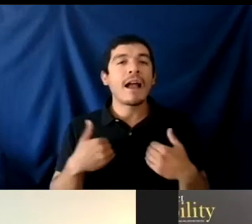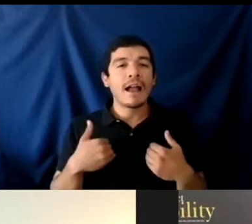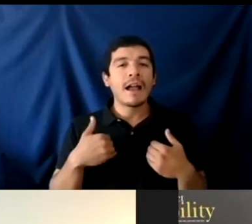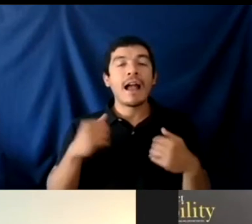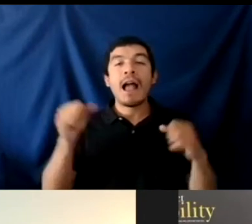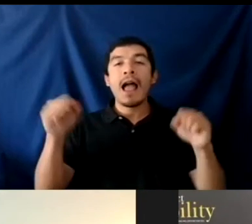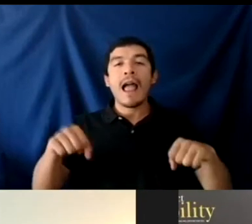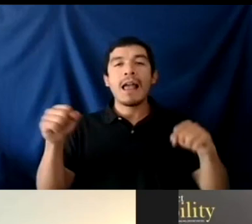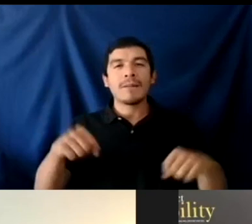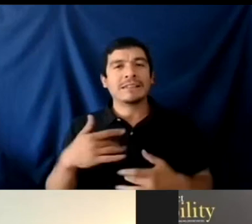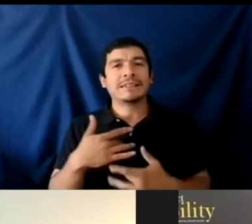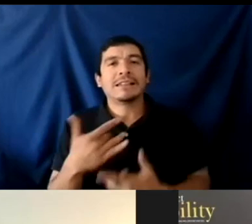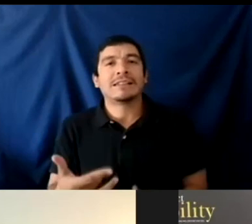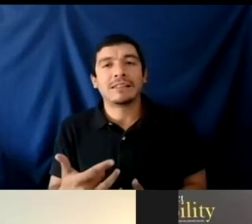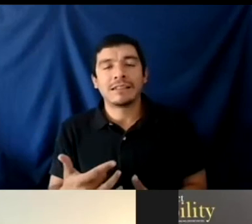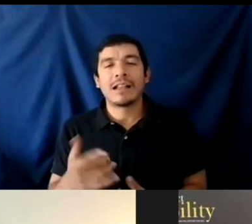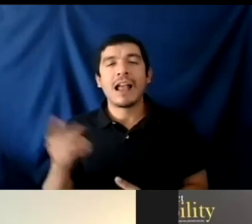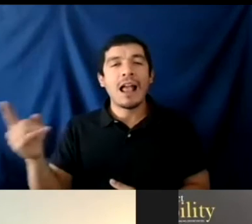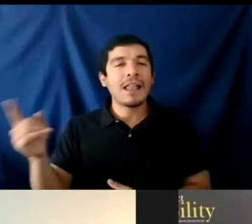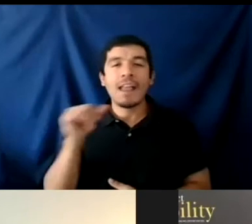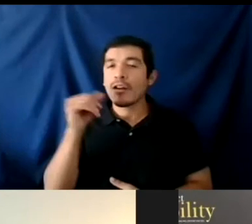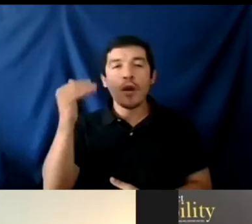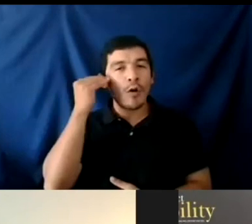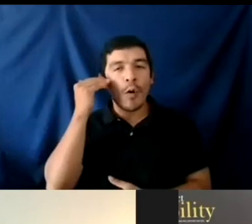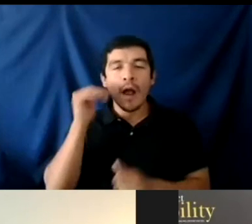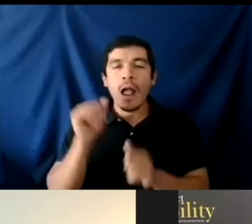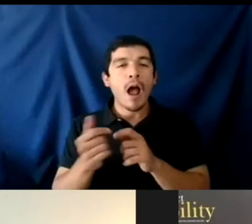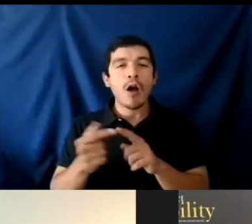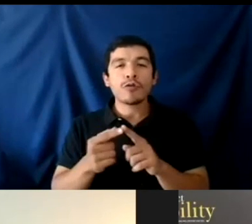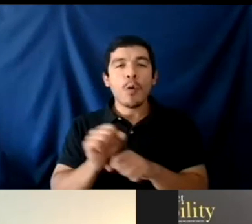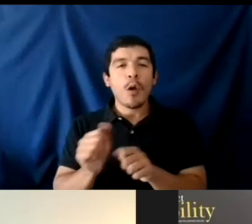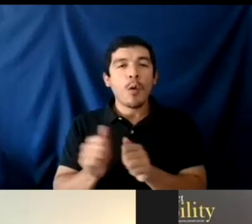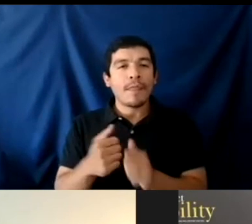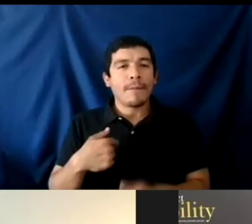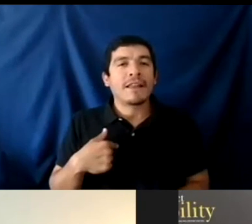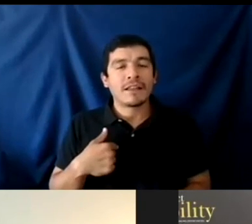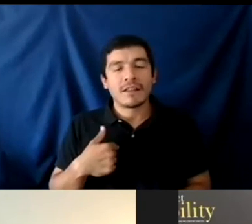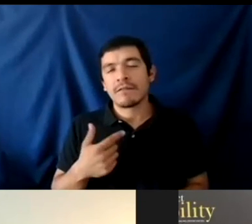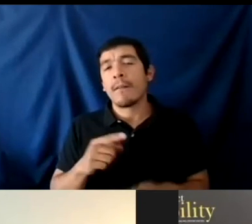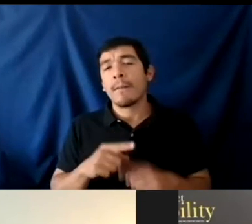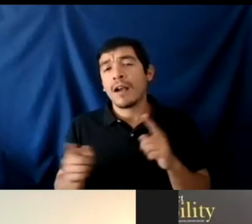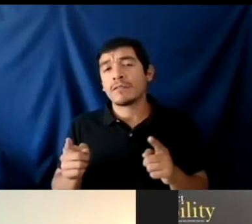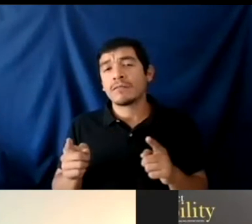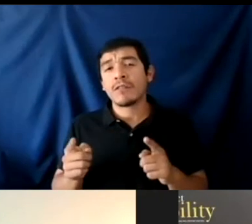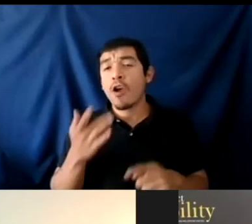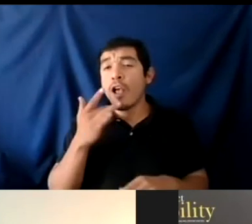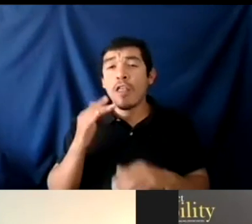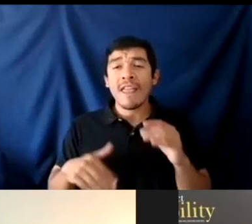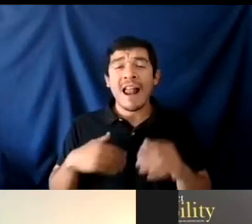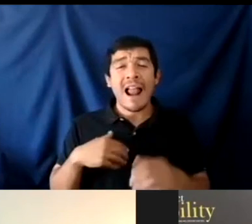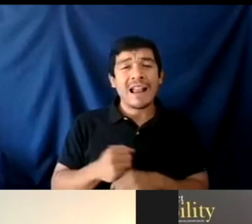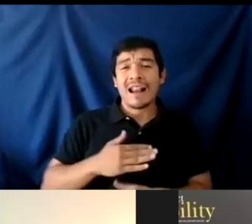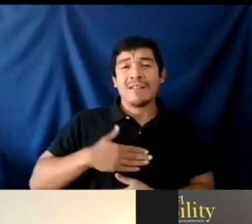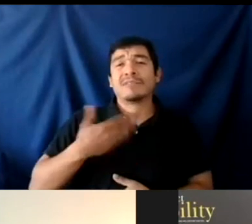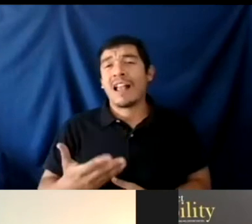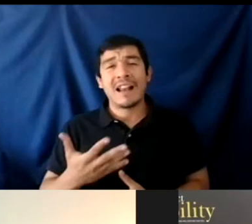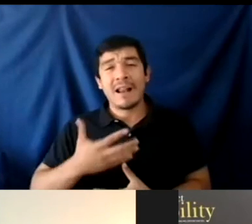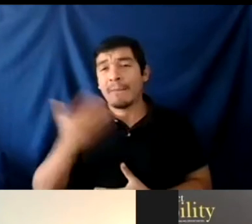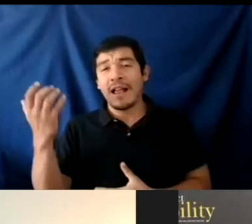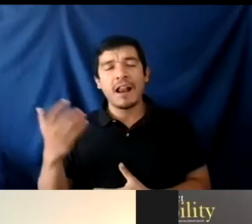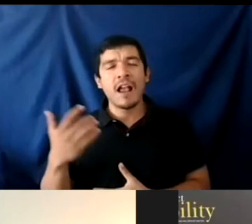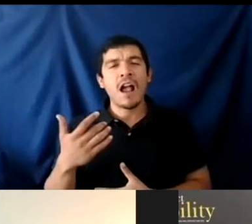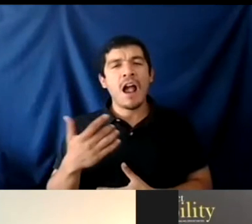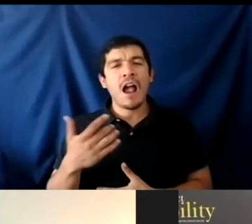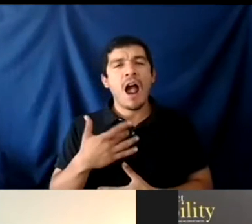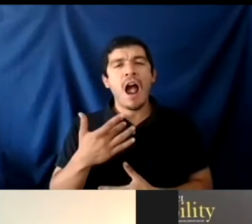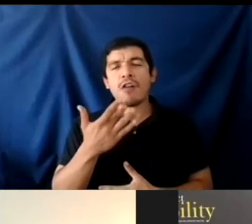ableist tendencies, and they don't know how to interact with the person with a disability. But rather than get upset about the interaction, I find it as